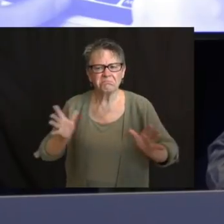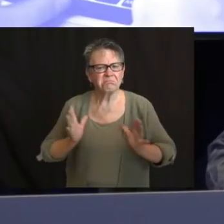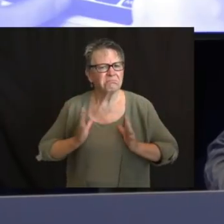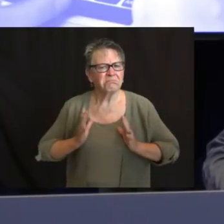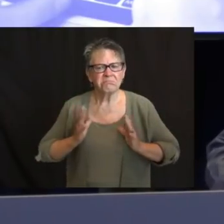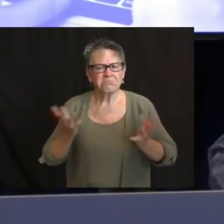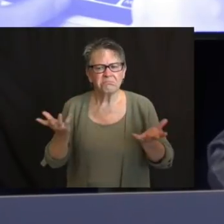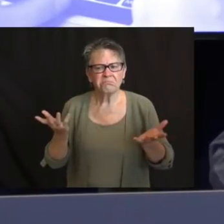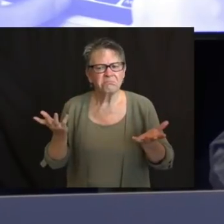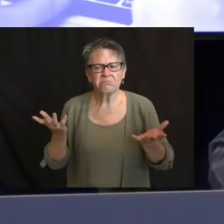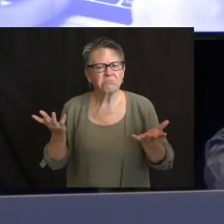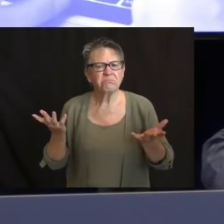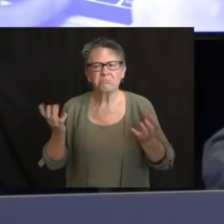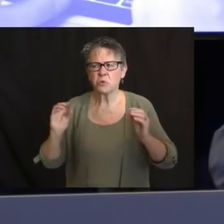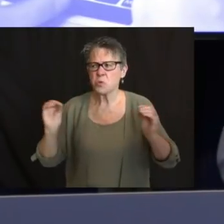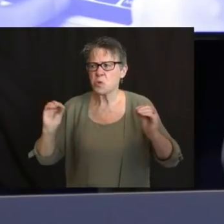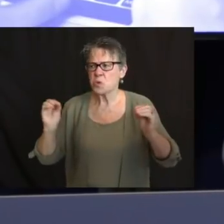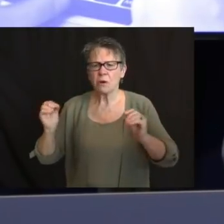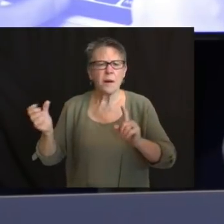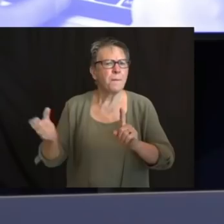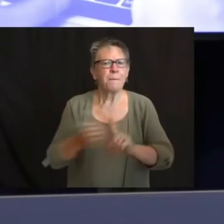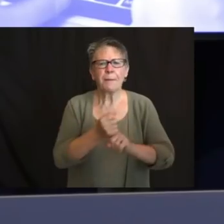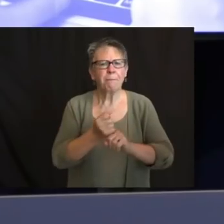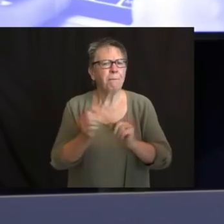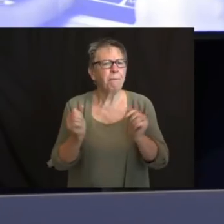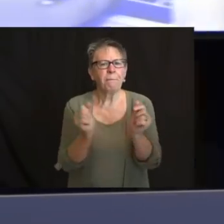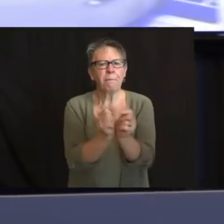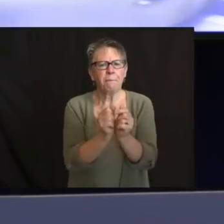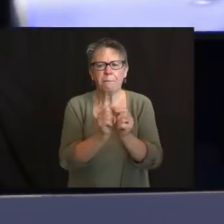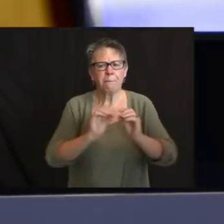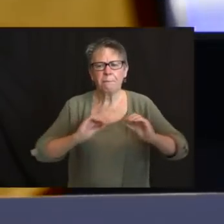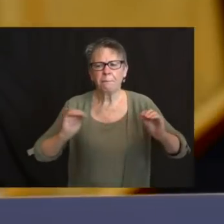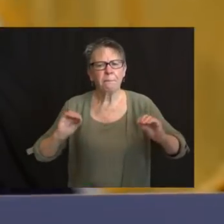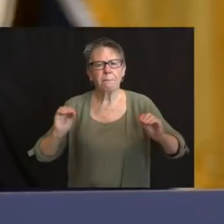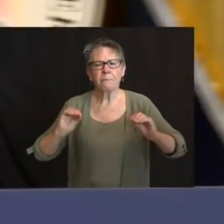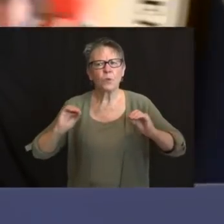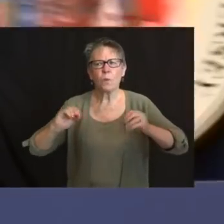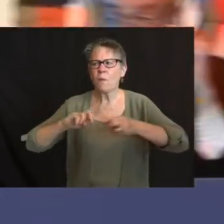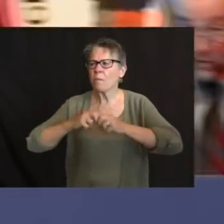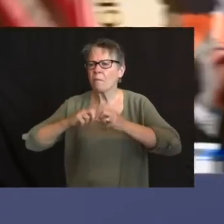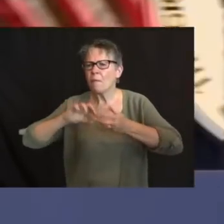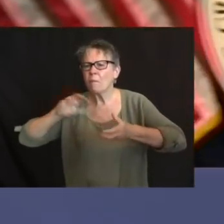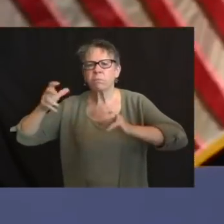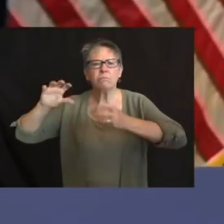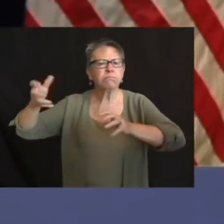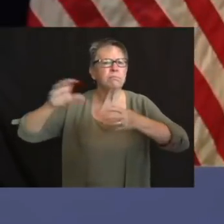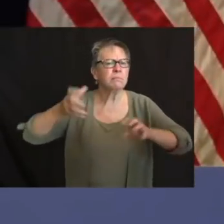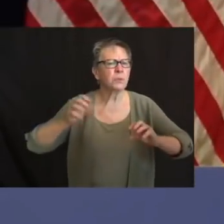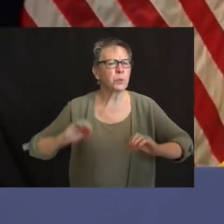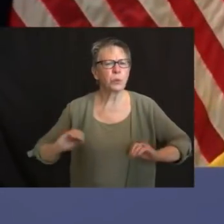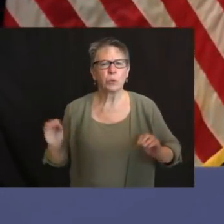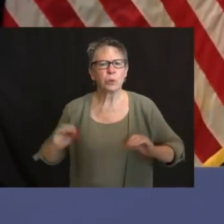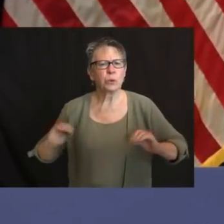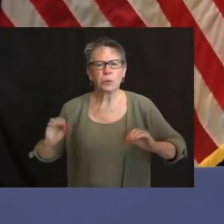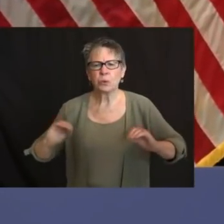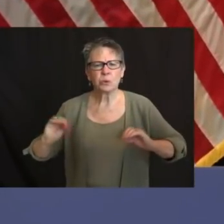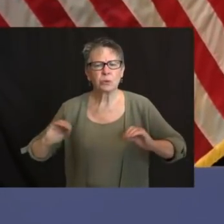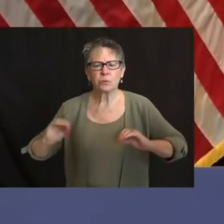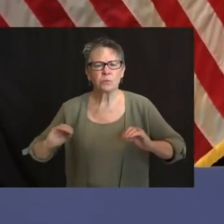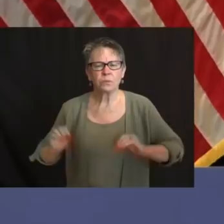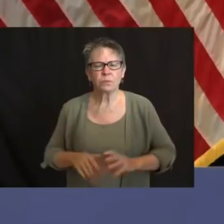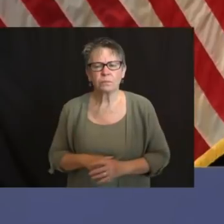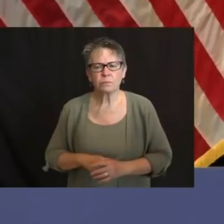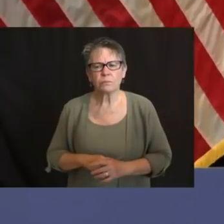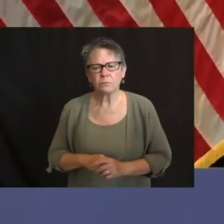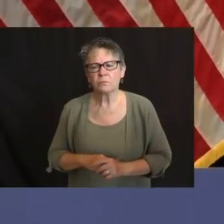any arrests, and no, it again concluded without incident. The tragedy associated with that, by the way, I'm speaking only because I